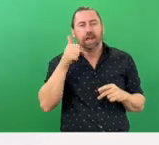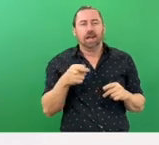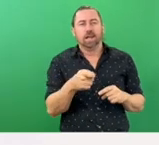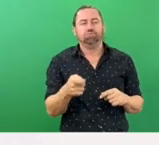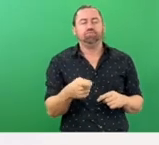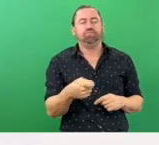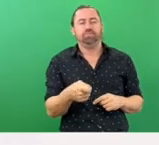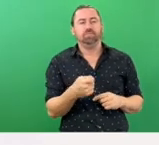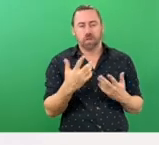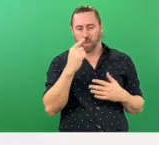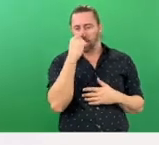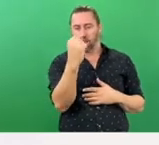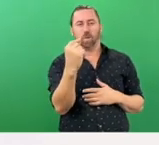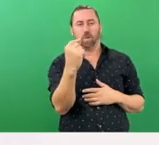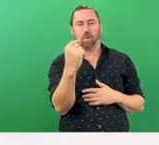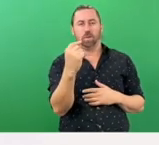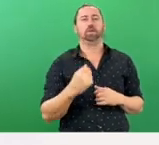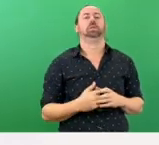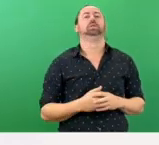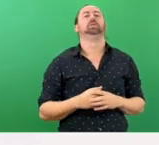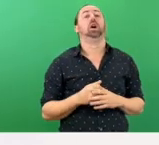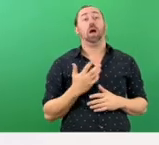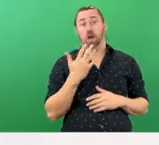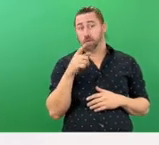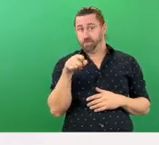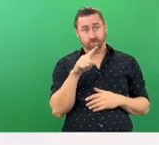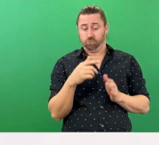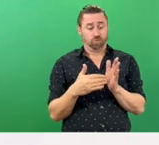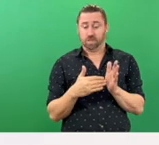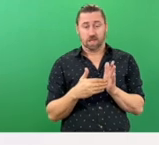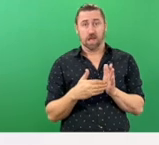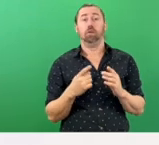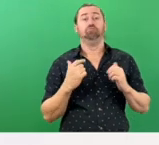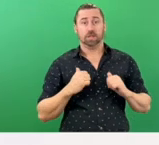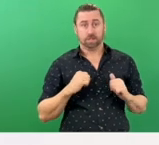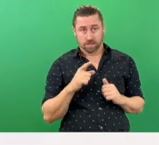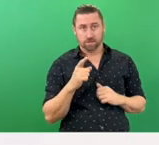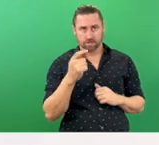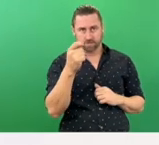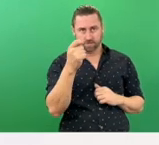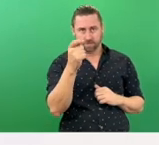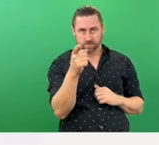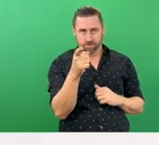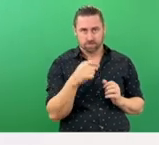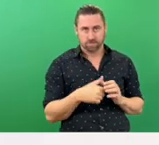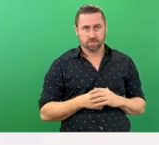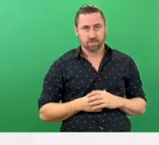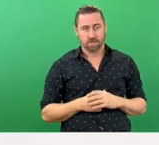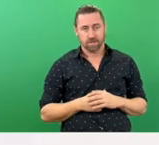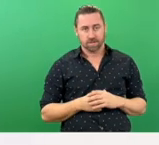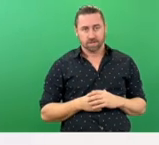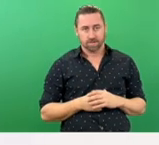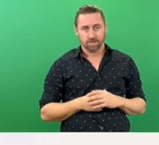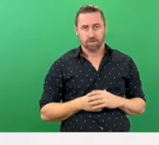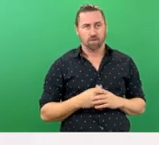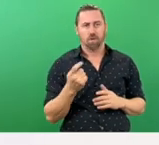that, and you put on a standard point or a perfect point, what I'm going to ask you to do today is practice holding that pencil under your hand like